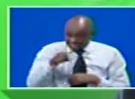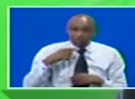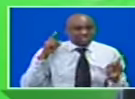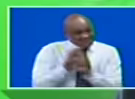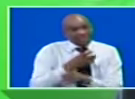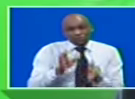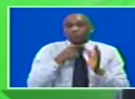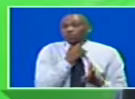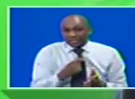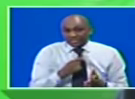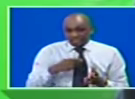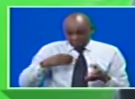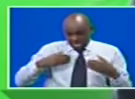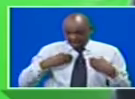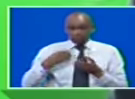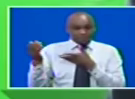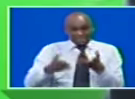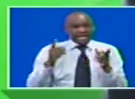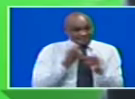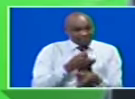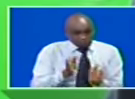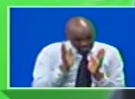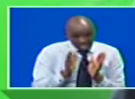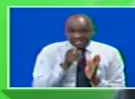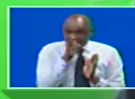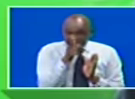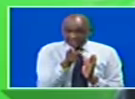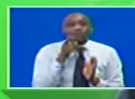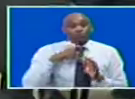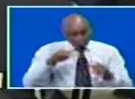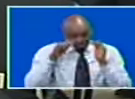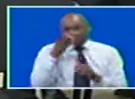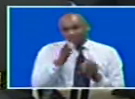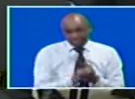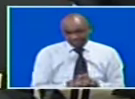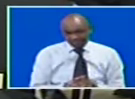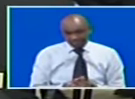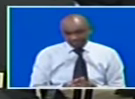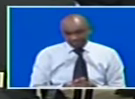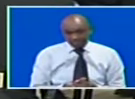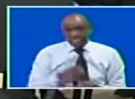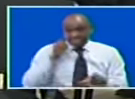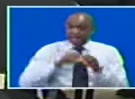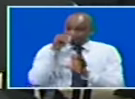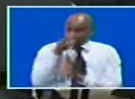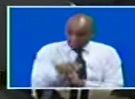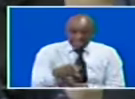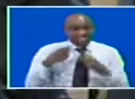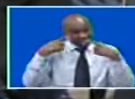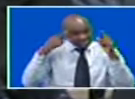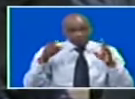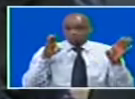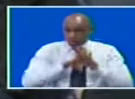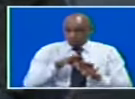differently. So a disruption had to come in, and I believe this is the disruption we've been waiting for. The listing follows a successful closure